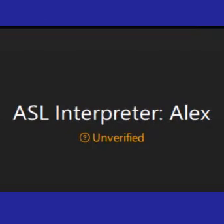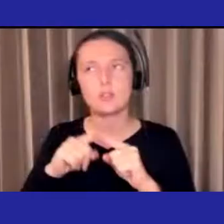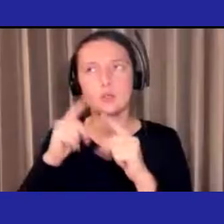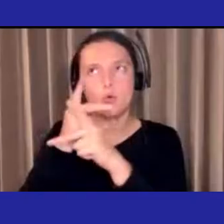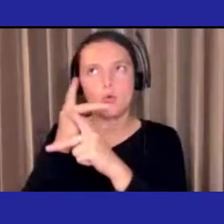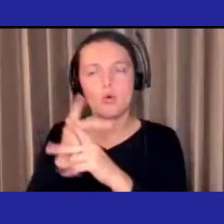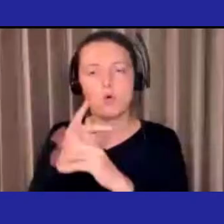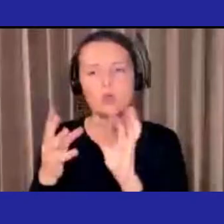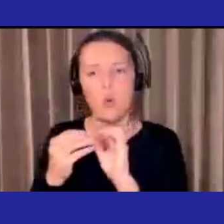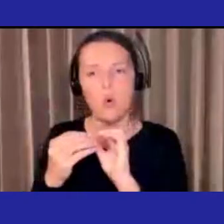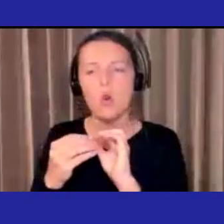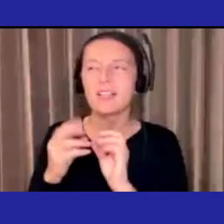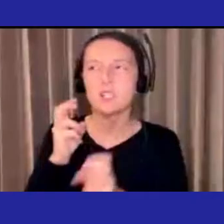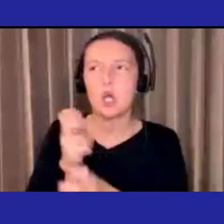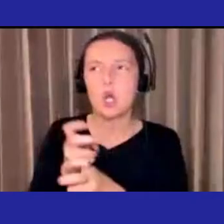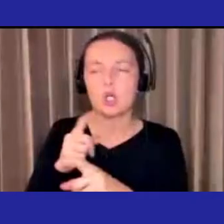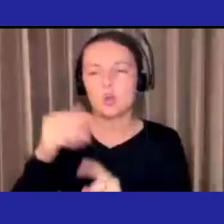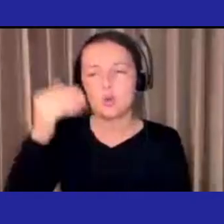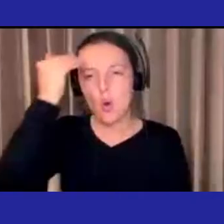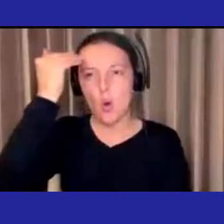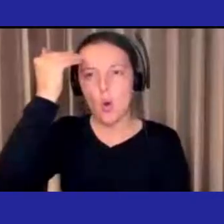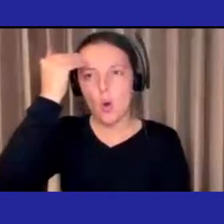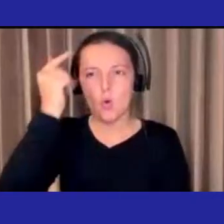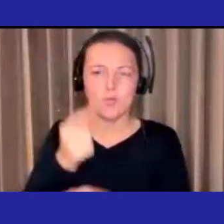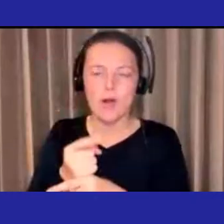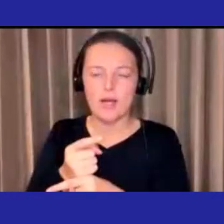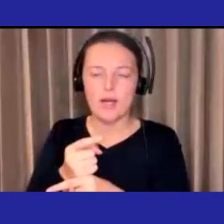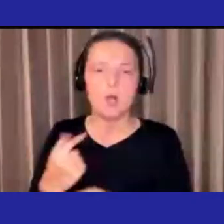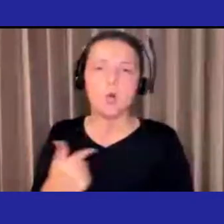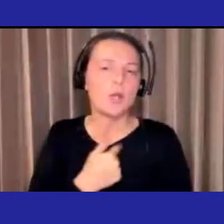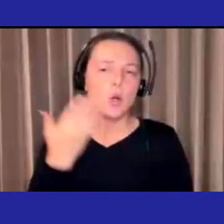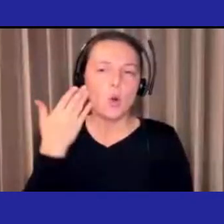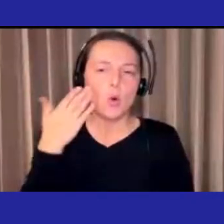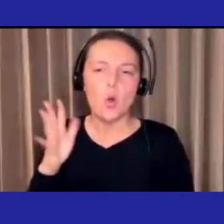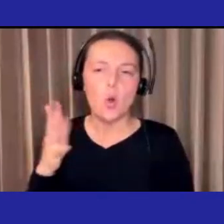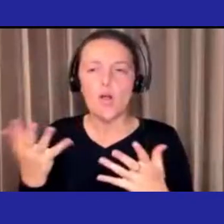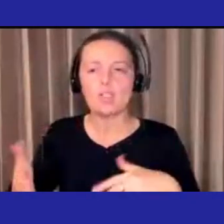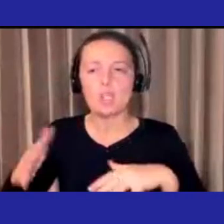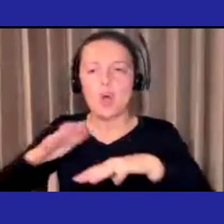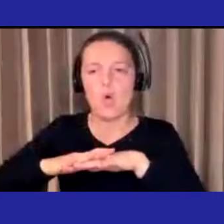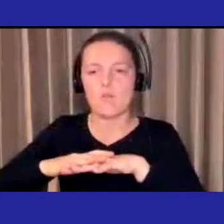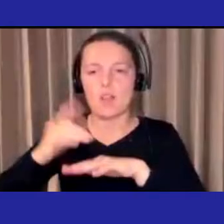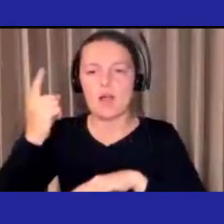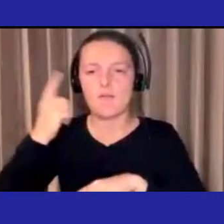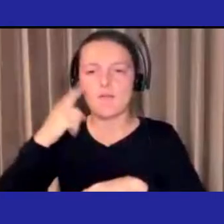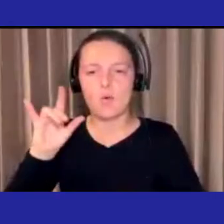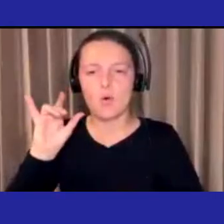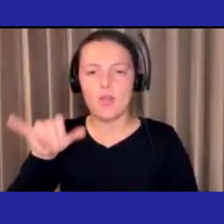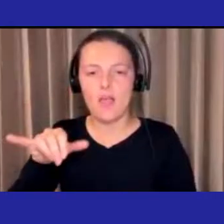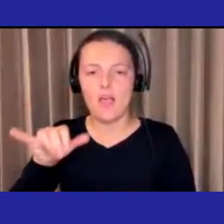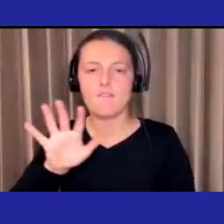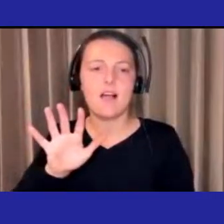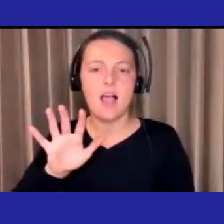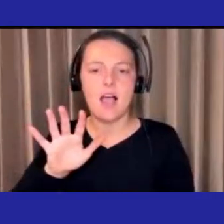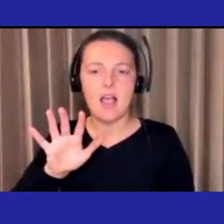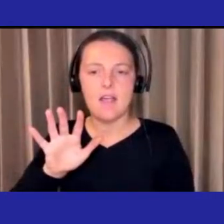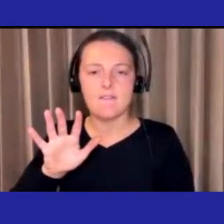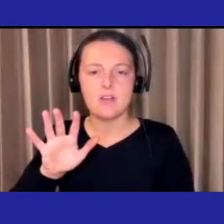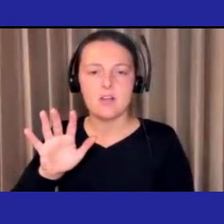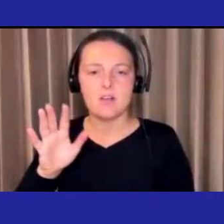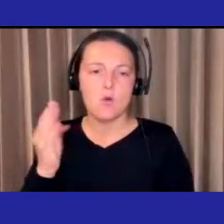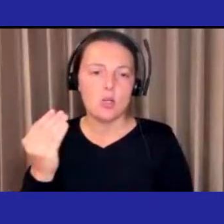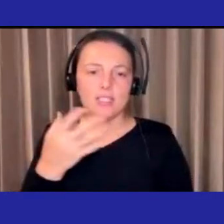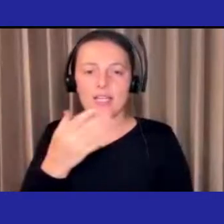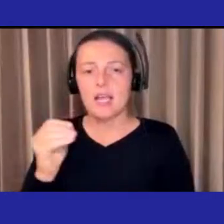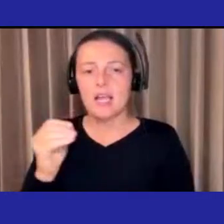right, because we don't know what the overlap of the 514 and the 327 was. If there was